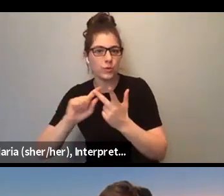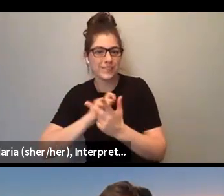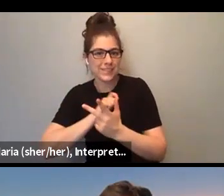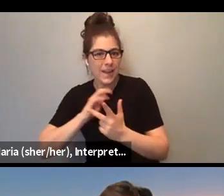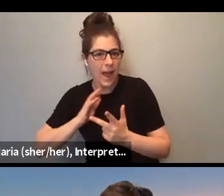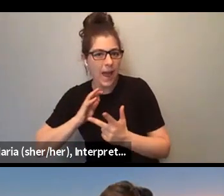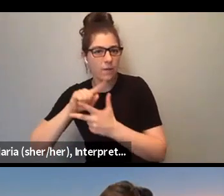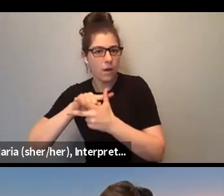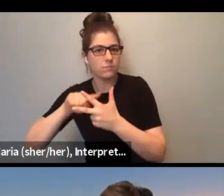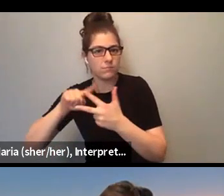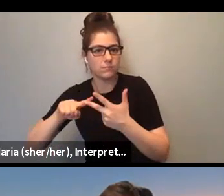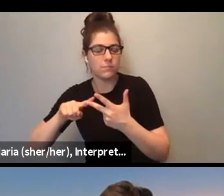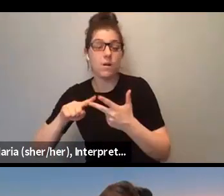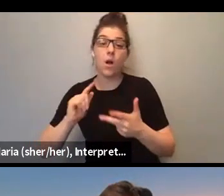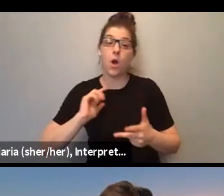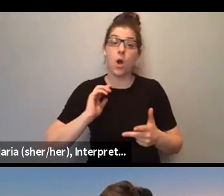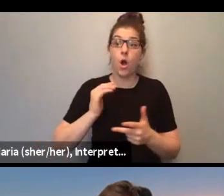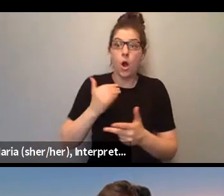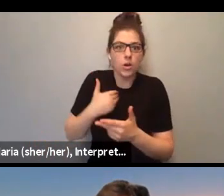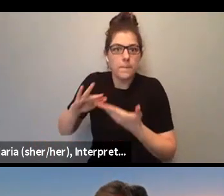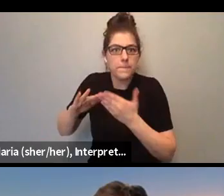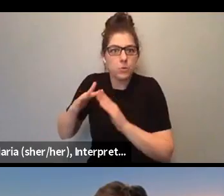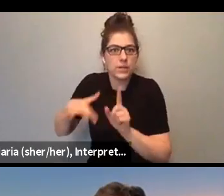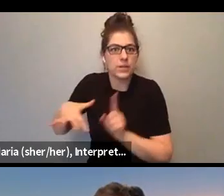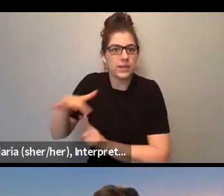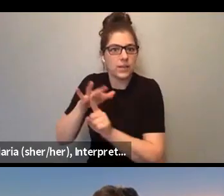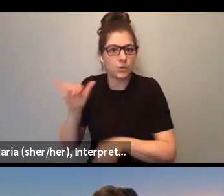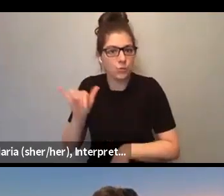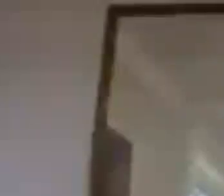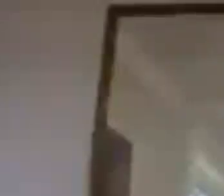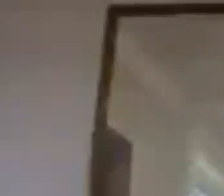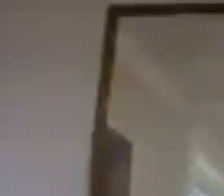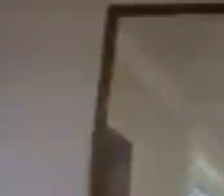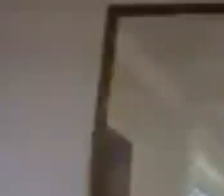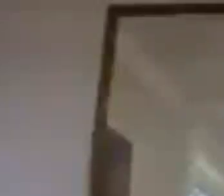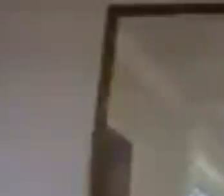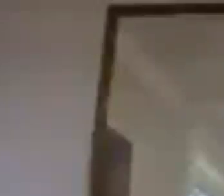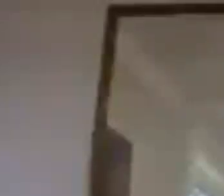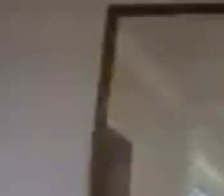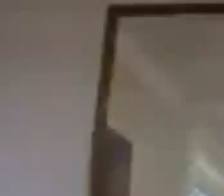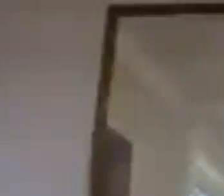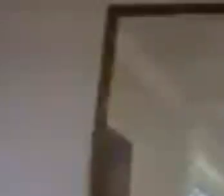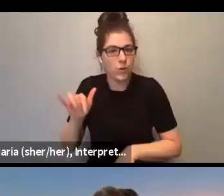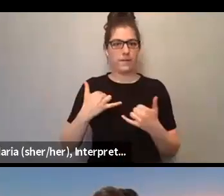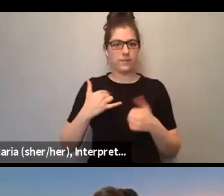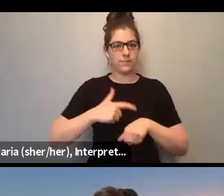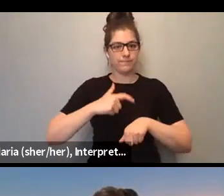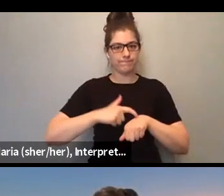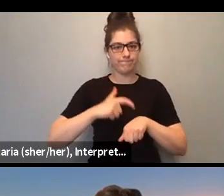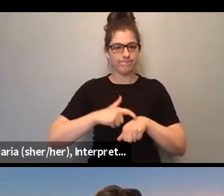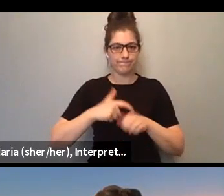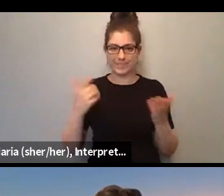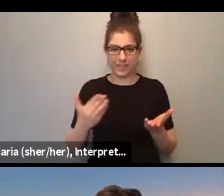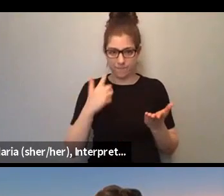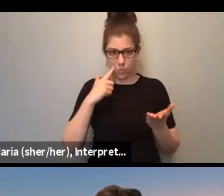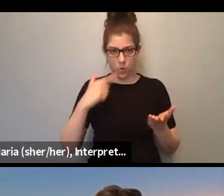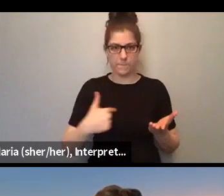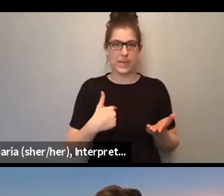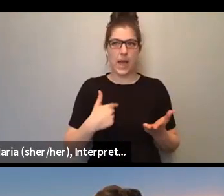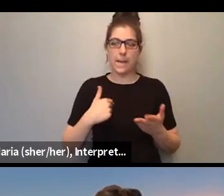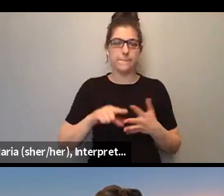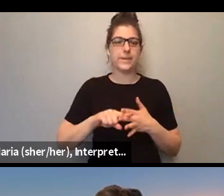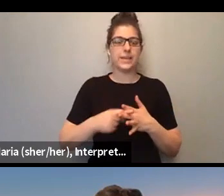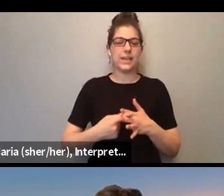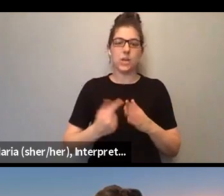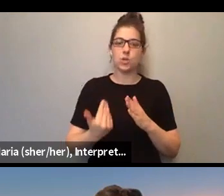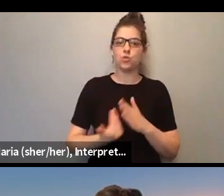our community as well. And I'm also speaking kind of in the current moment that I'm in, which is beginning a new position